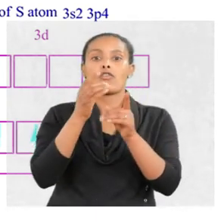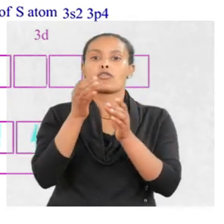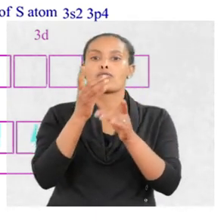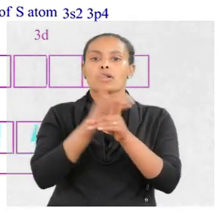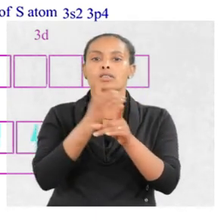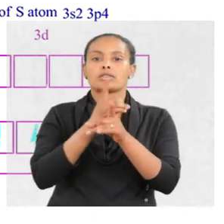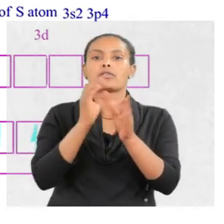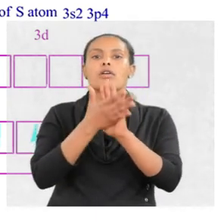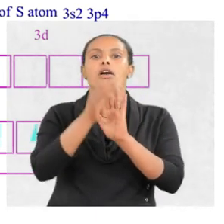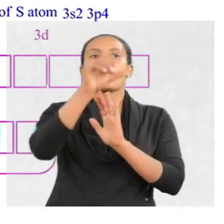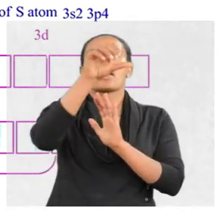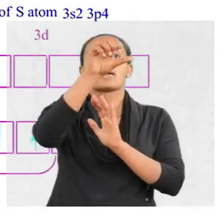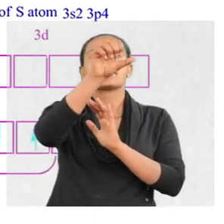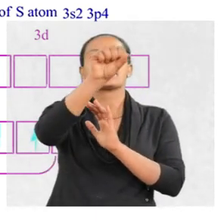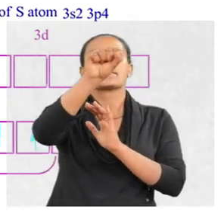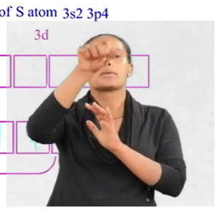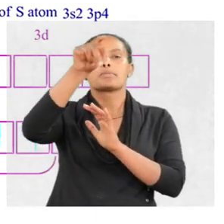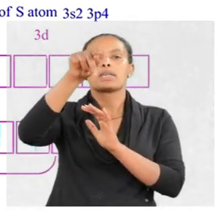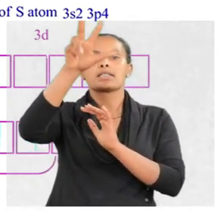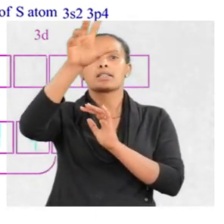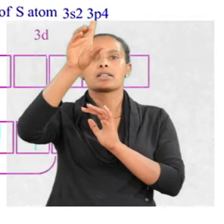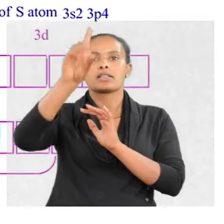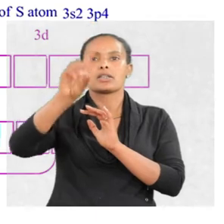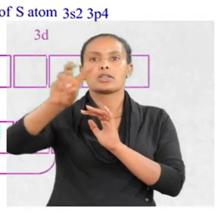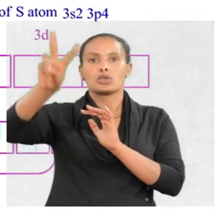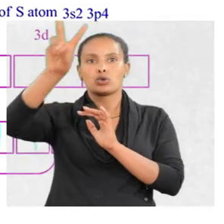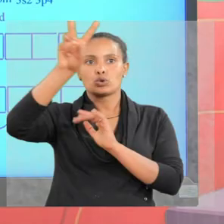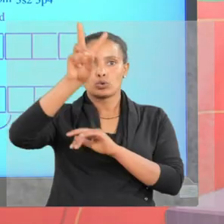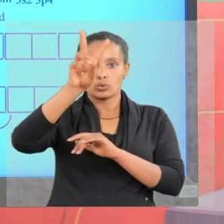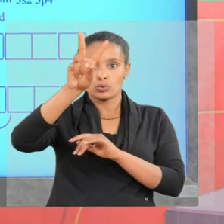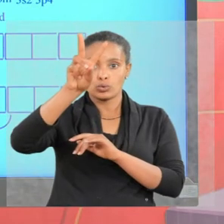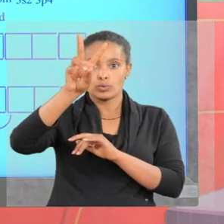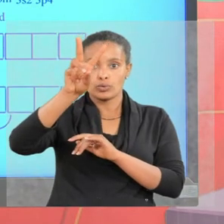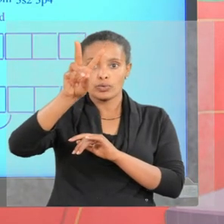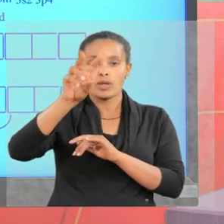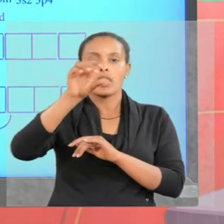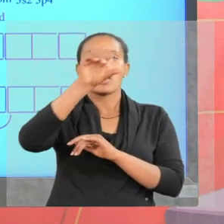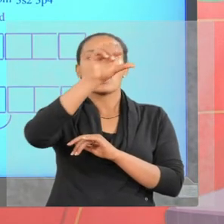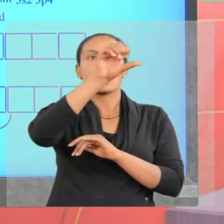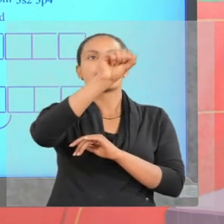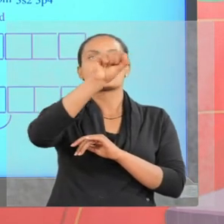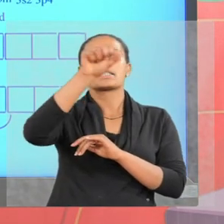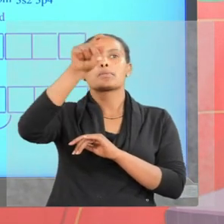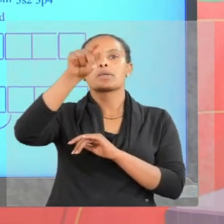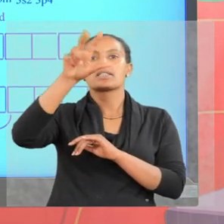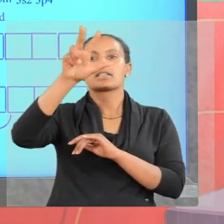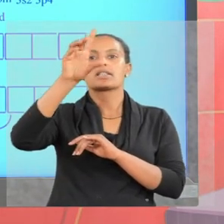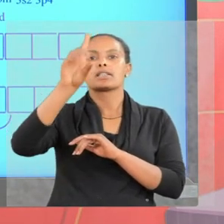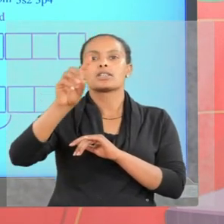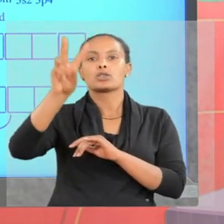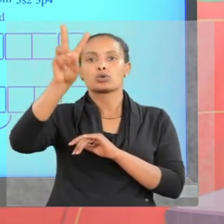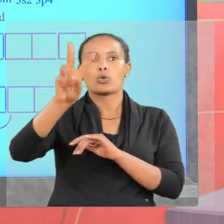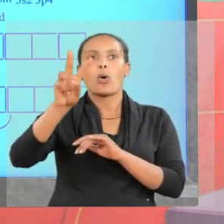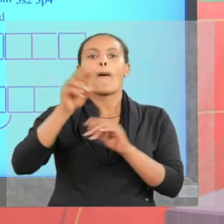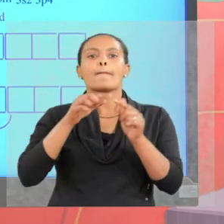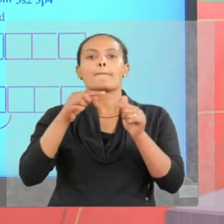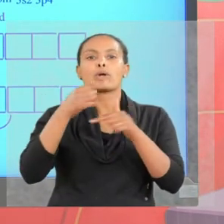of sp3d2 hybrid orbitals. sp3d2 hybrid orbitals